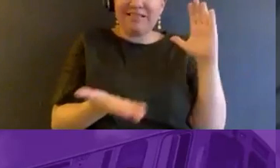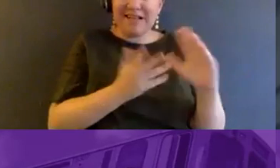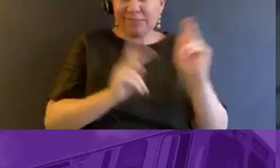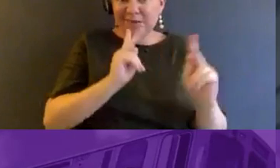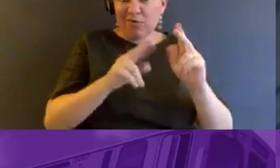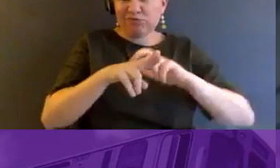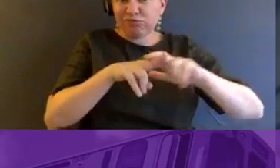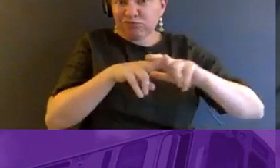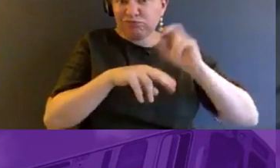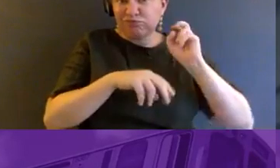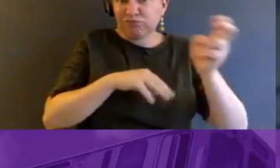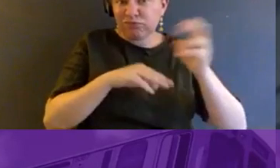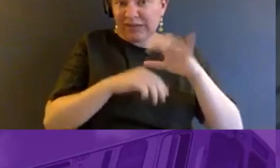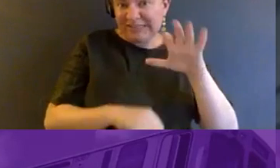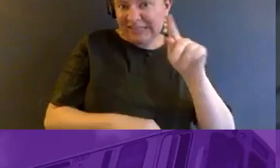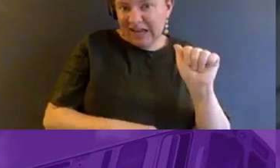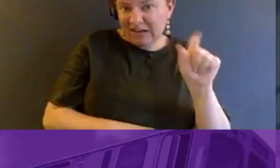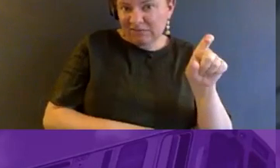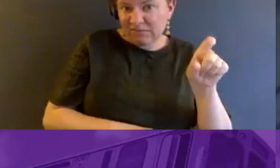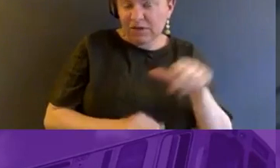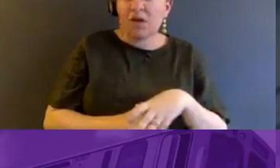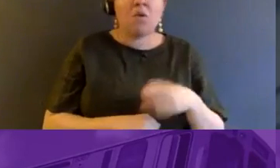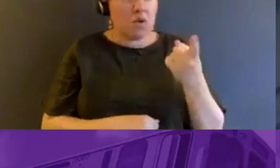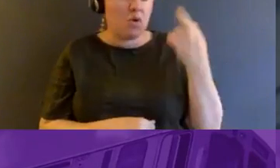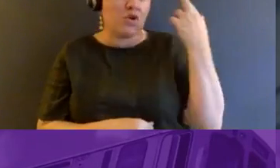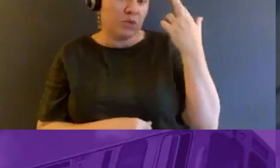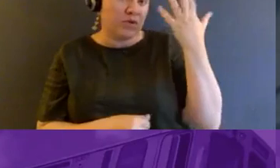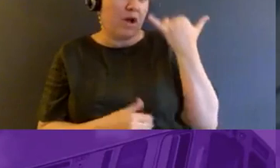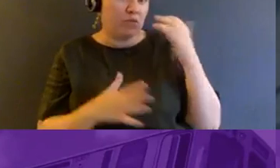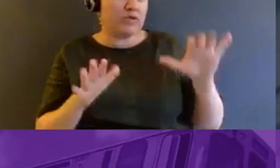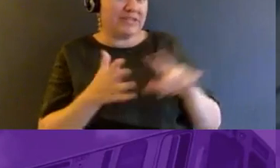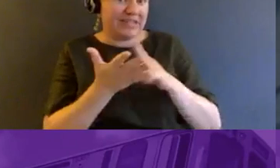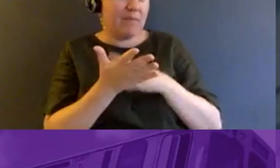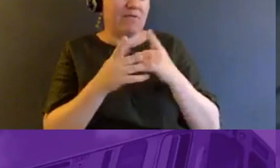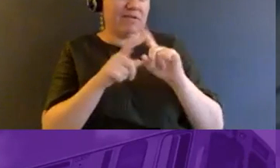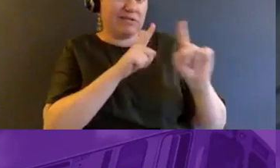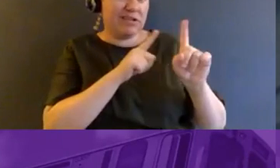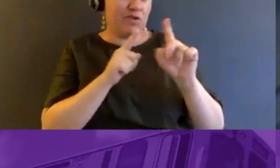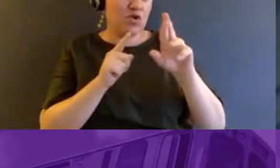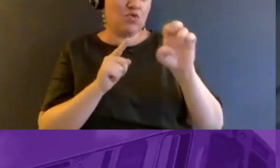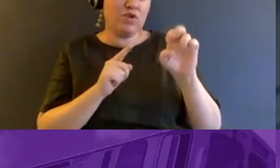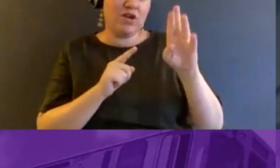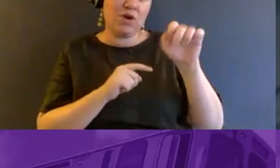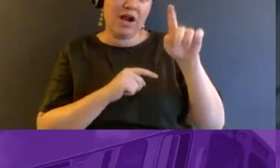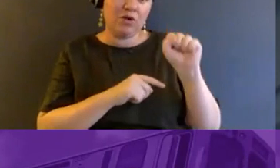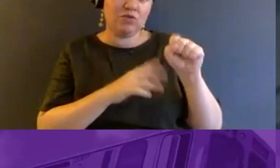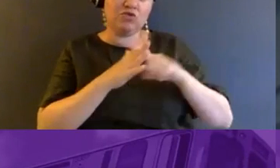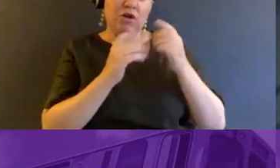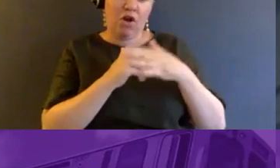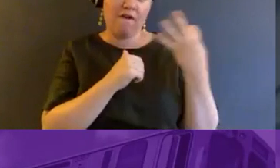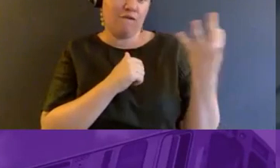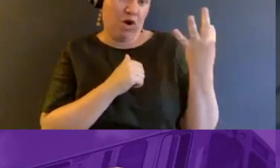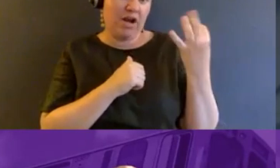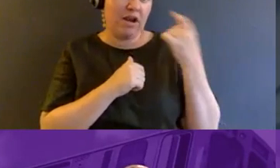Well, and that is really one of the logic behind doing some of the extended reroutes that we're starting this Friday to do the Thorndale